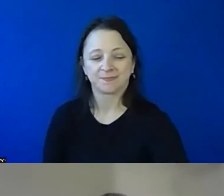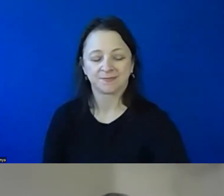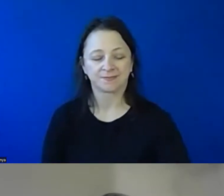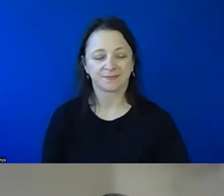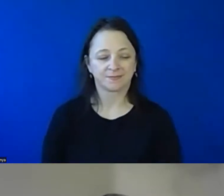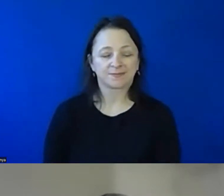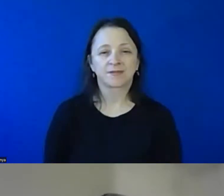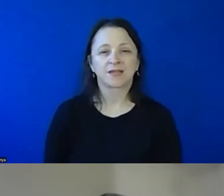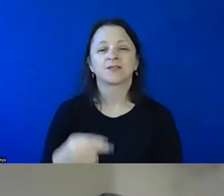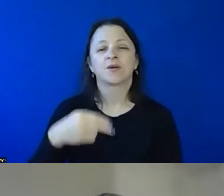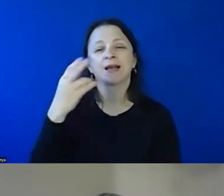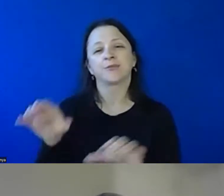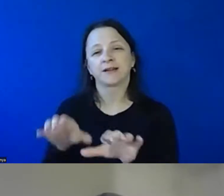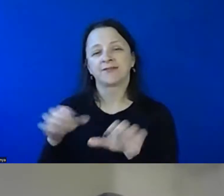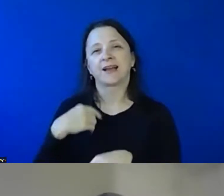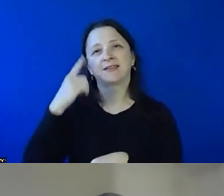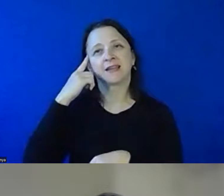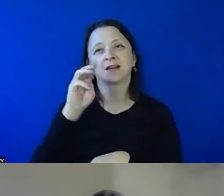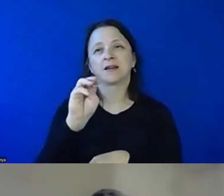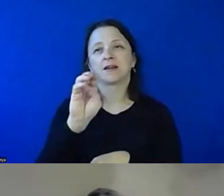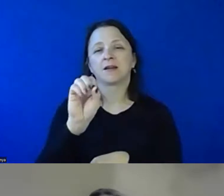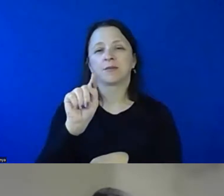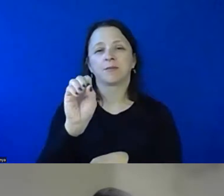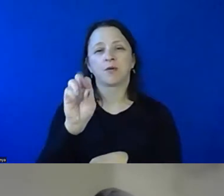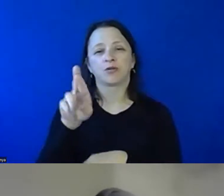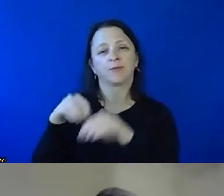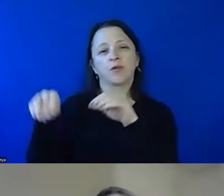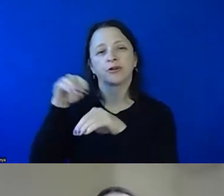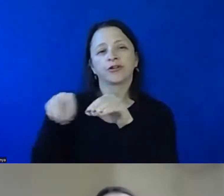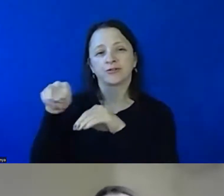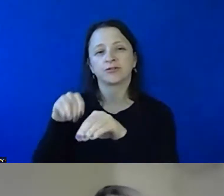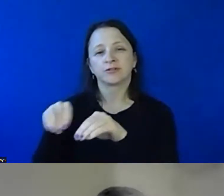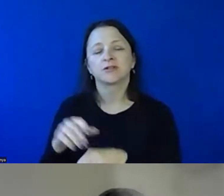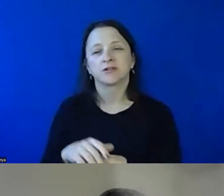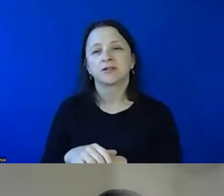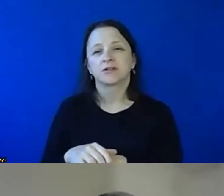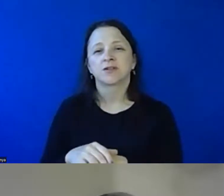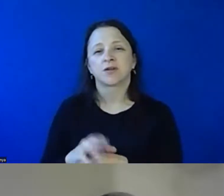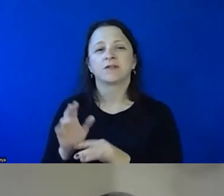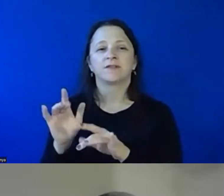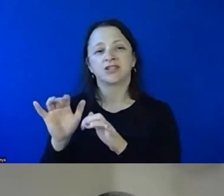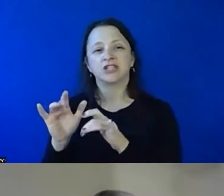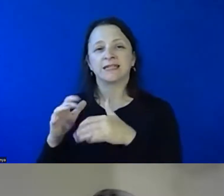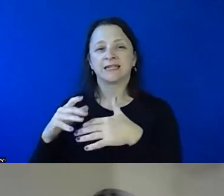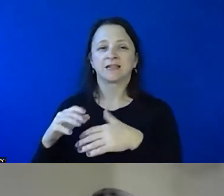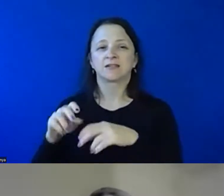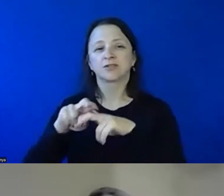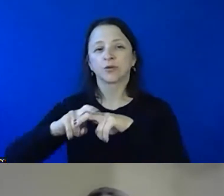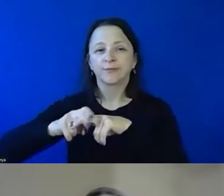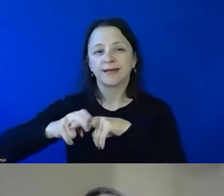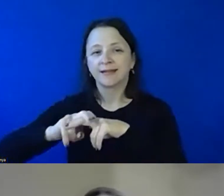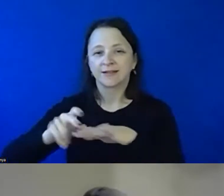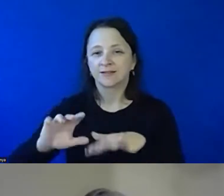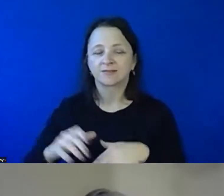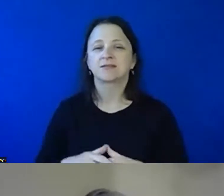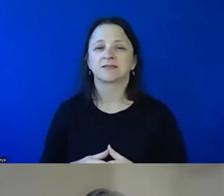but hyperactivity I think of as motor movements. So fidgeting and squirming. And